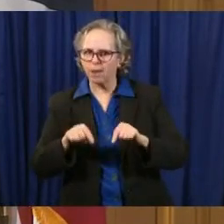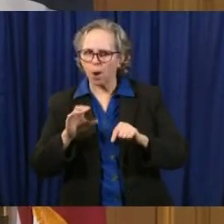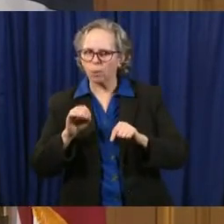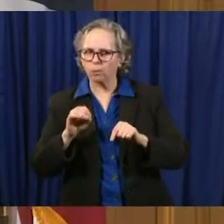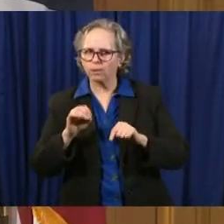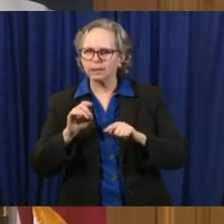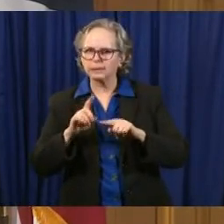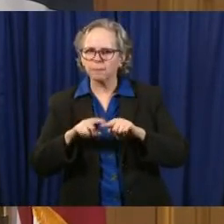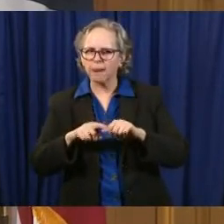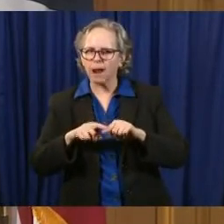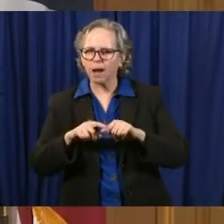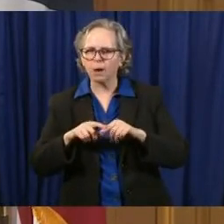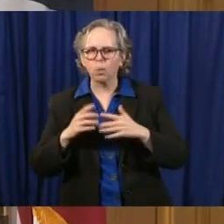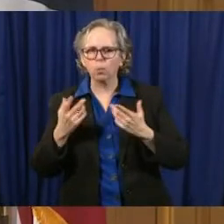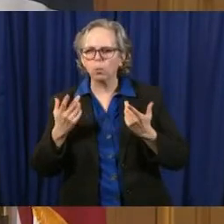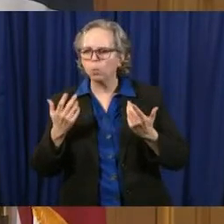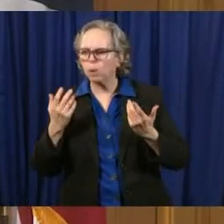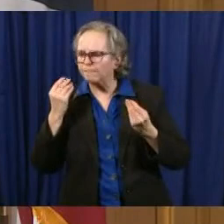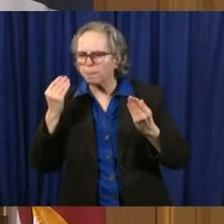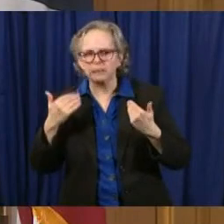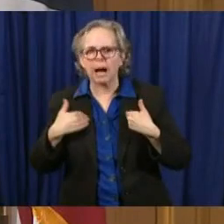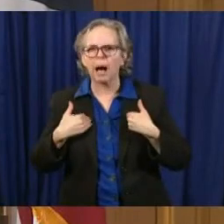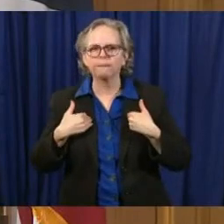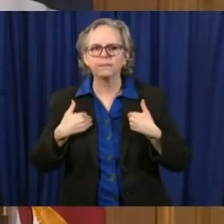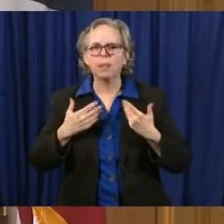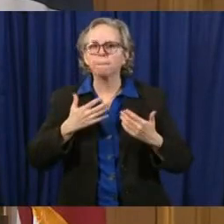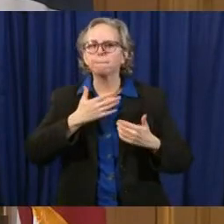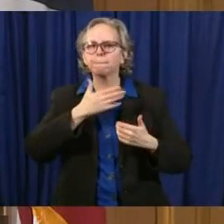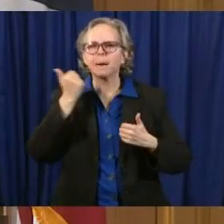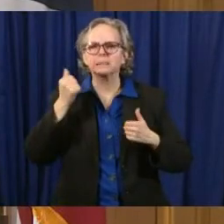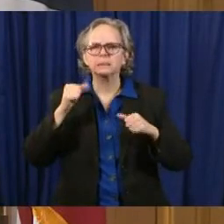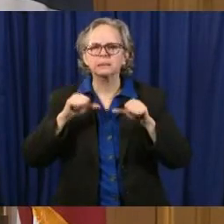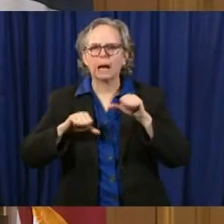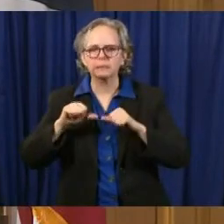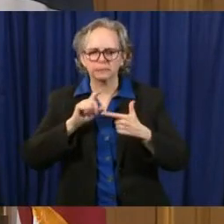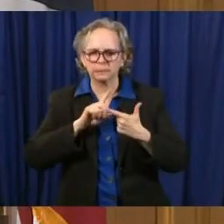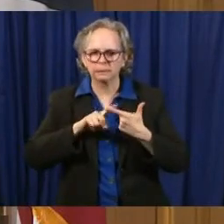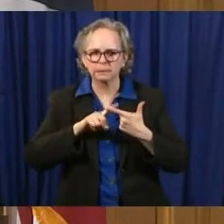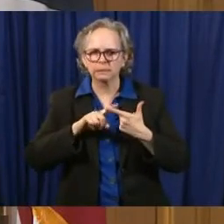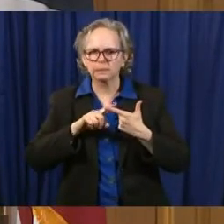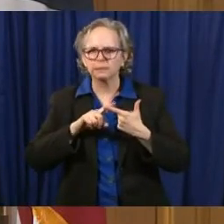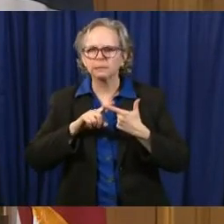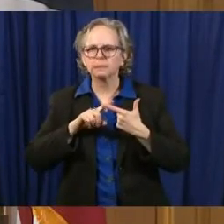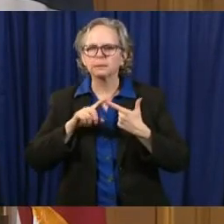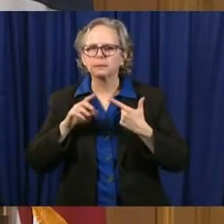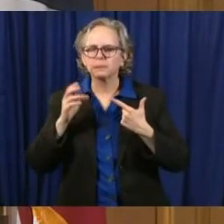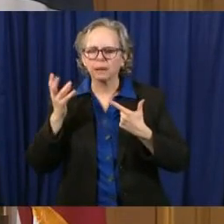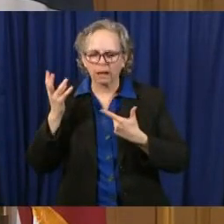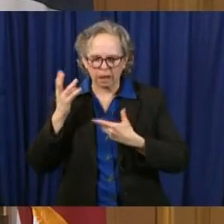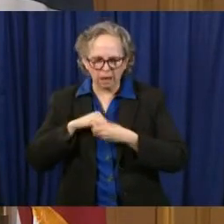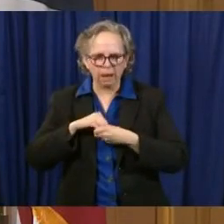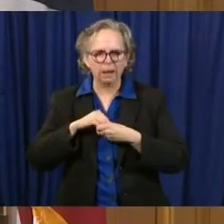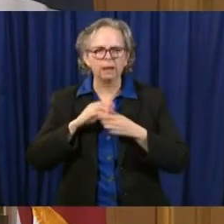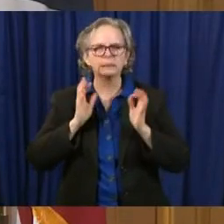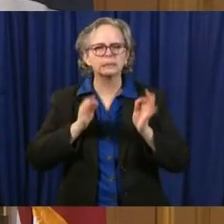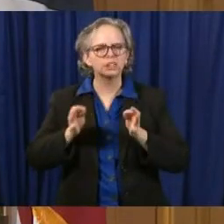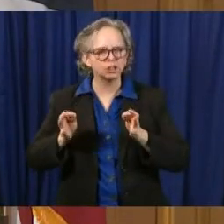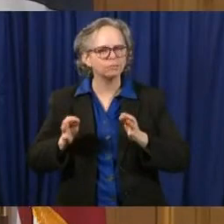plan that is based upon the best science that we can see. The idea that, you